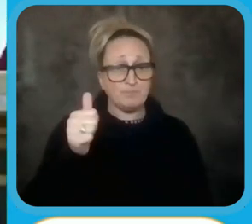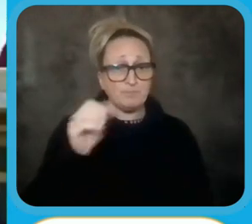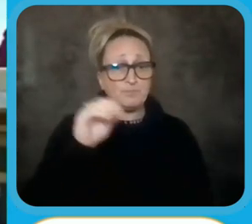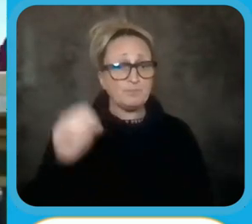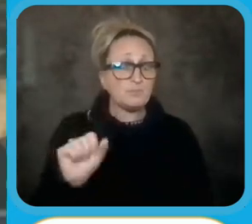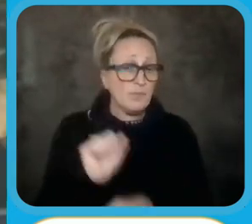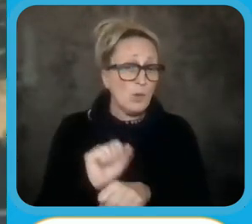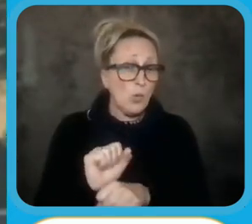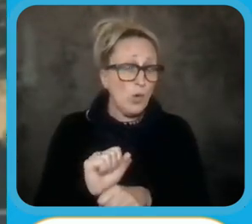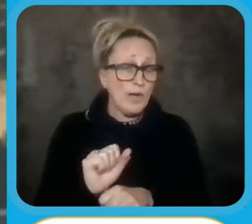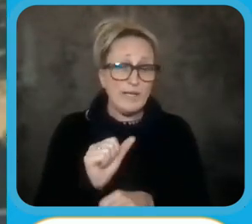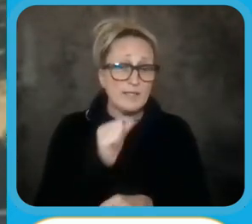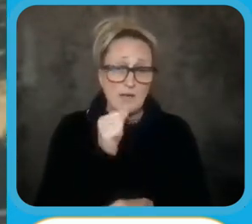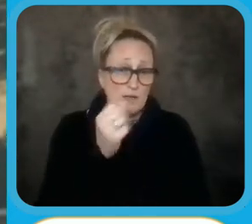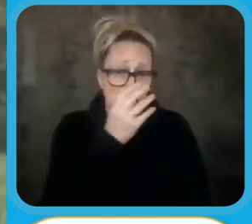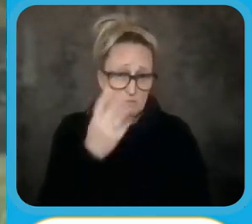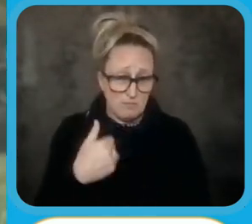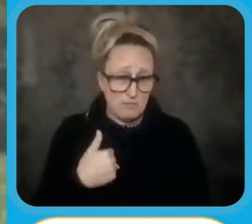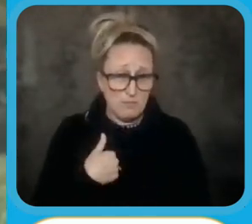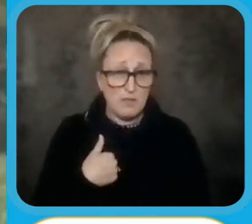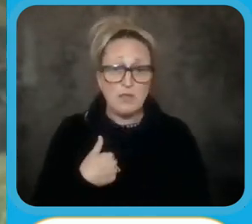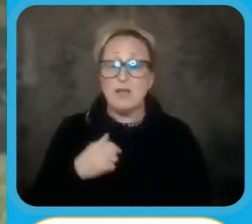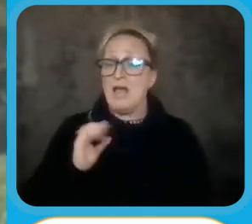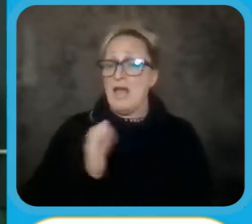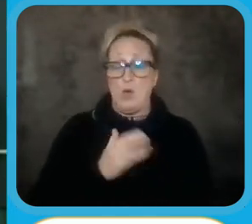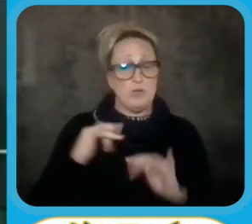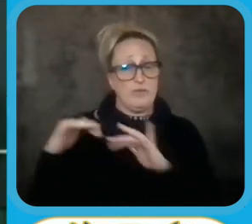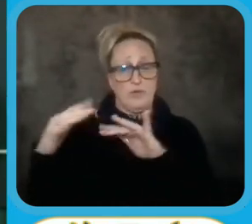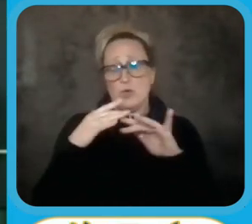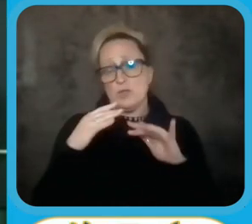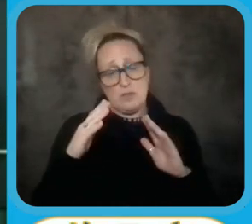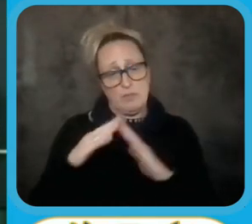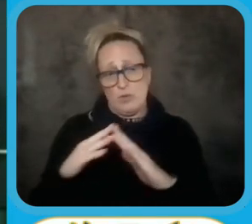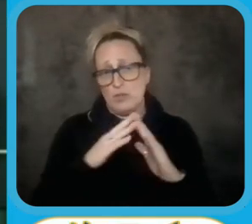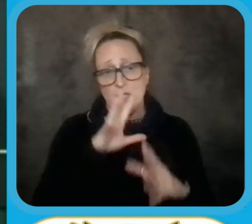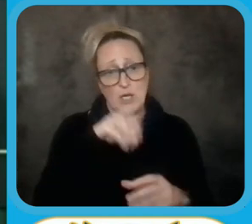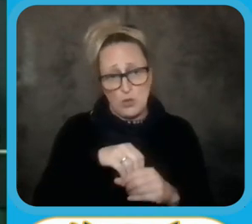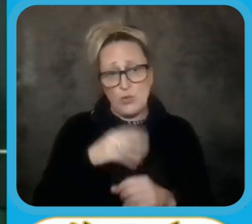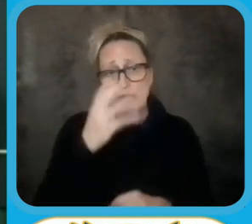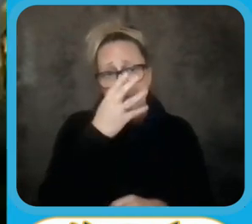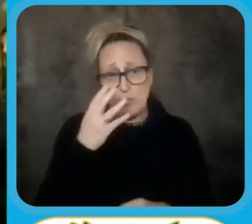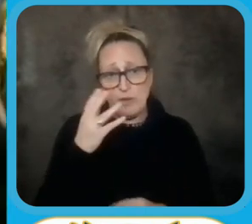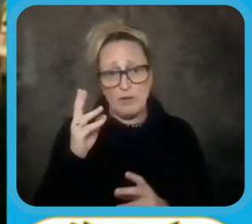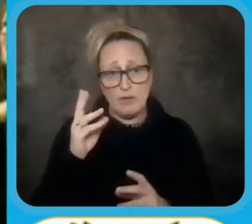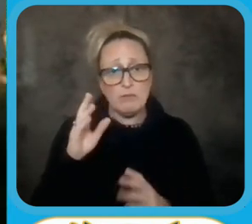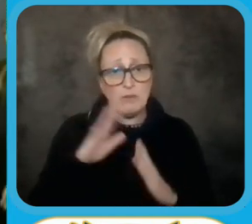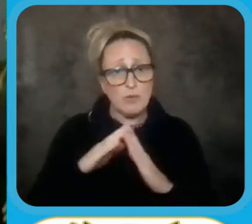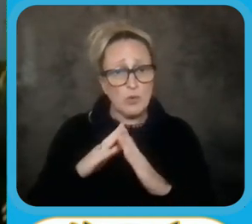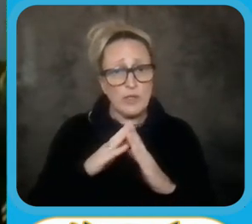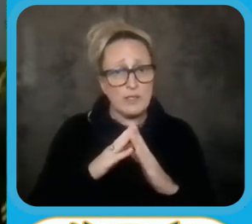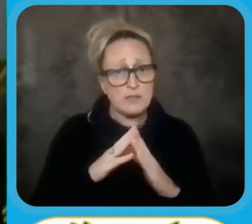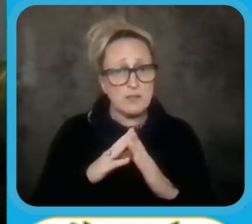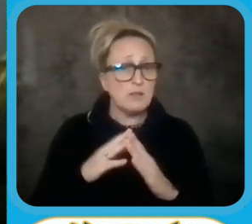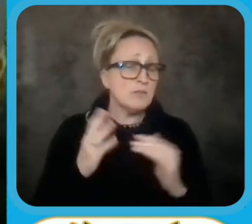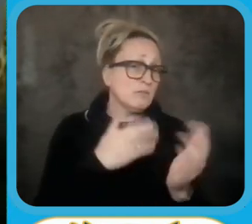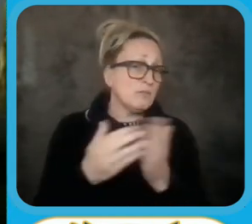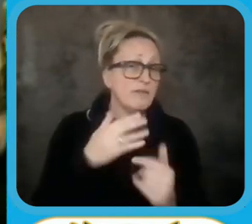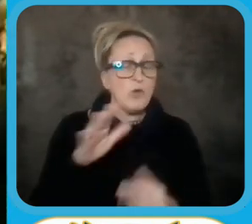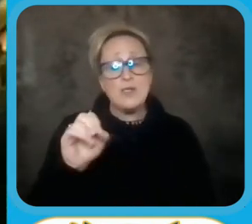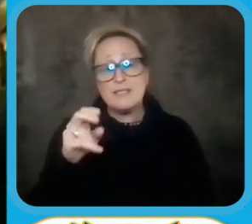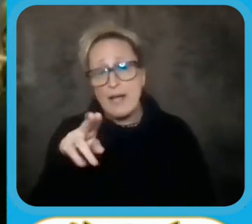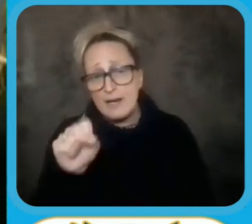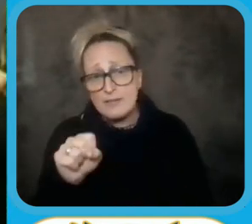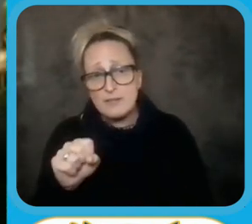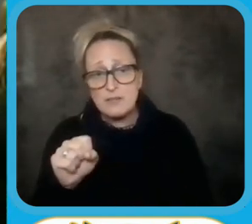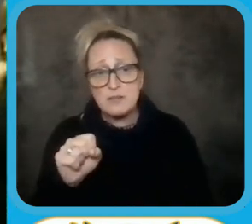is undocumented. Our diverse communities in the state of California include our immigrant communities. And regardless of your status,